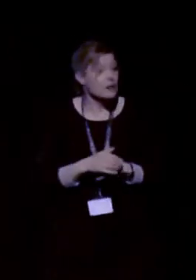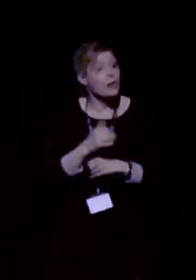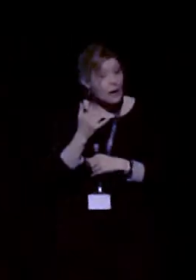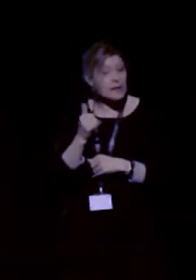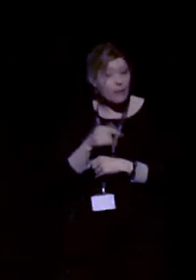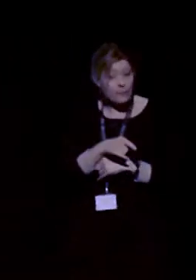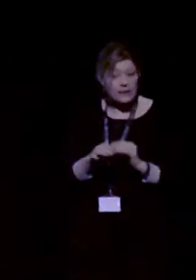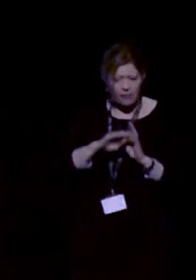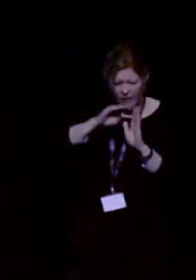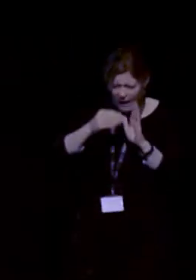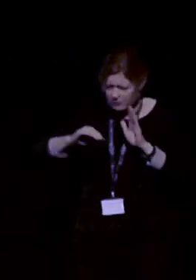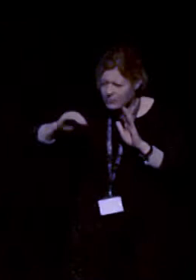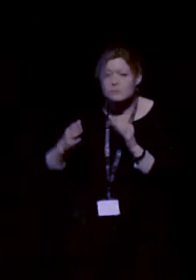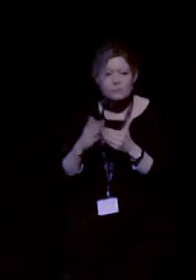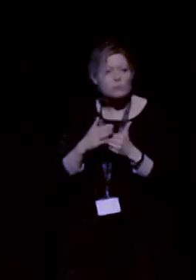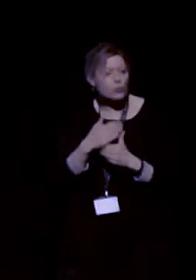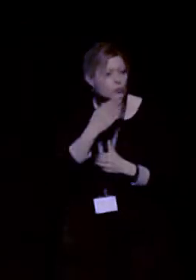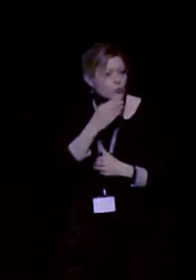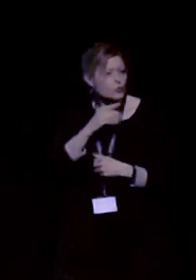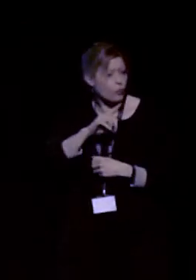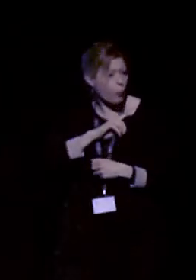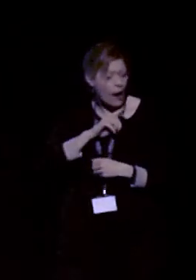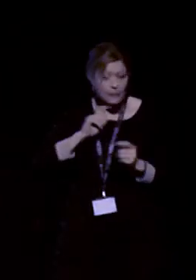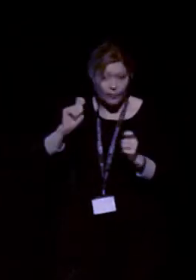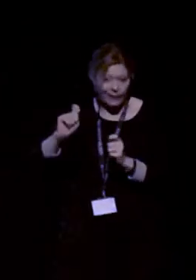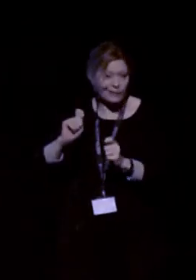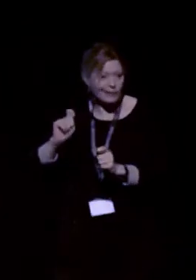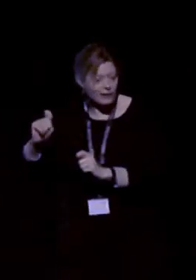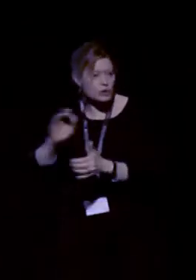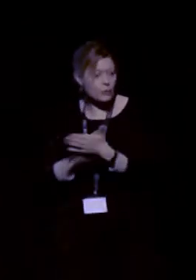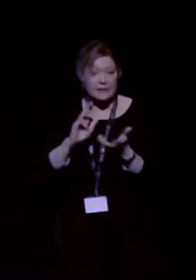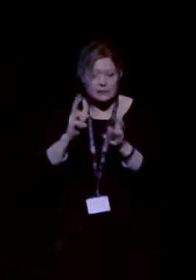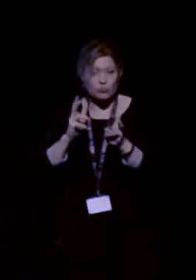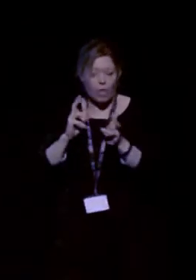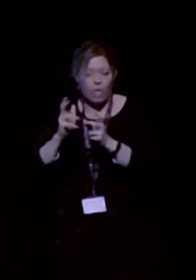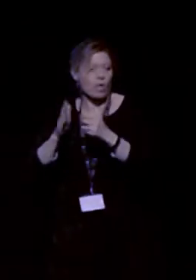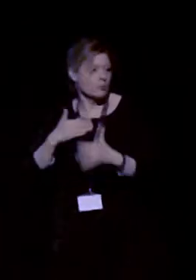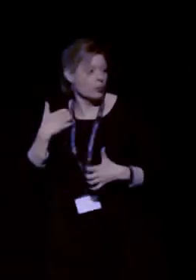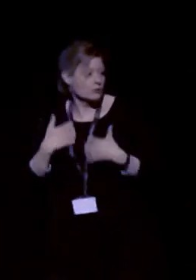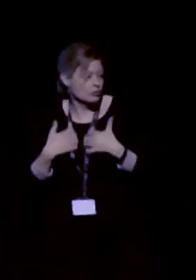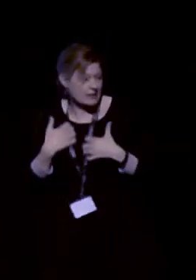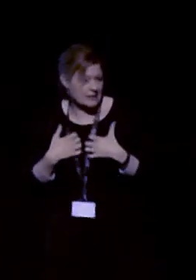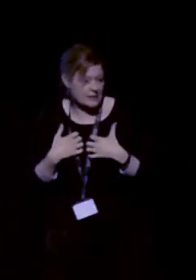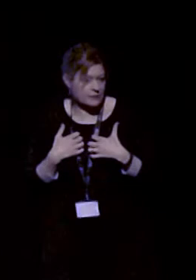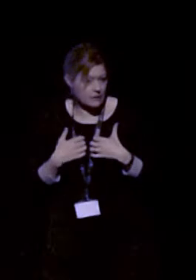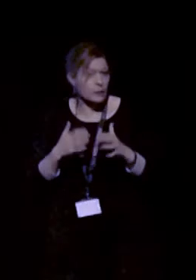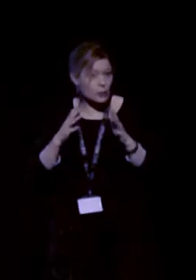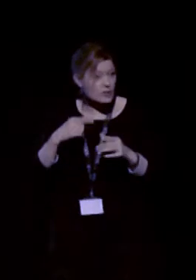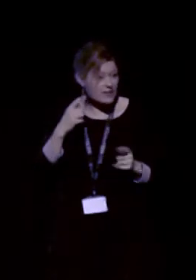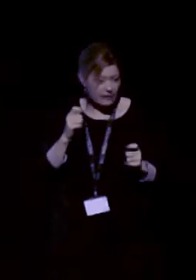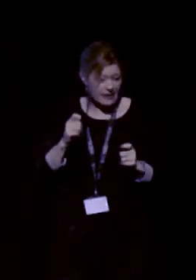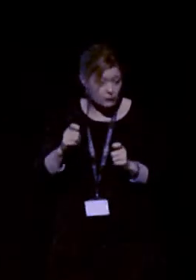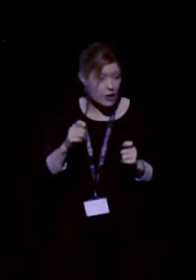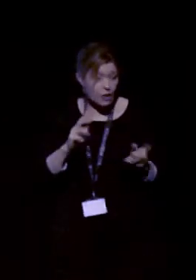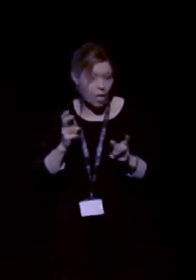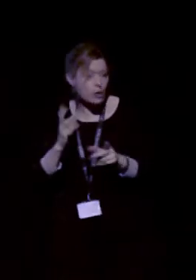effective, they give greater relief just because they're better distractors. A sound that changes is better at grabbing your attention